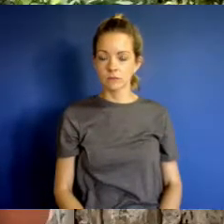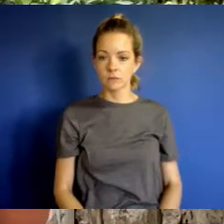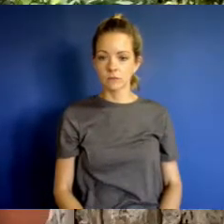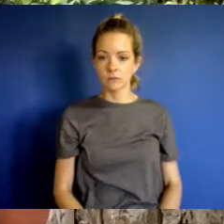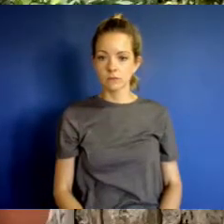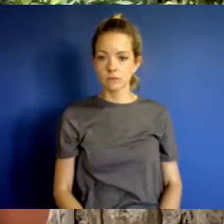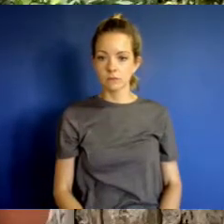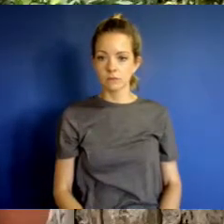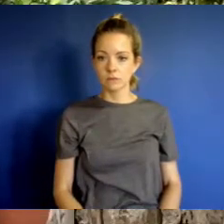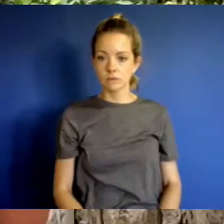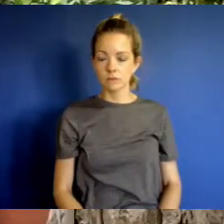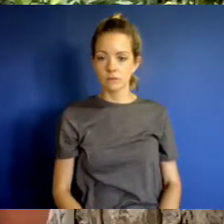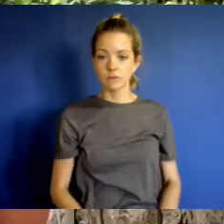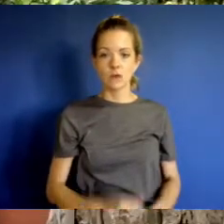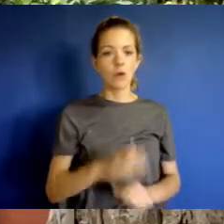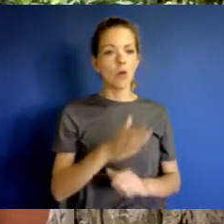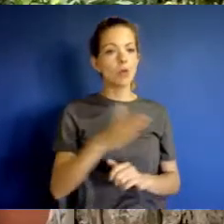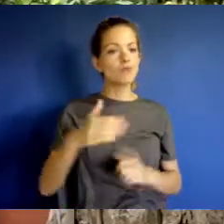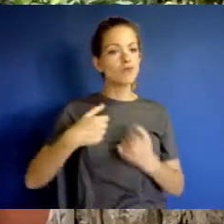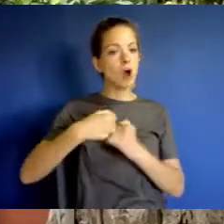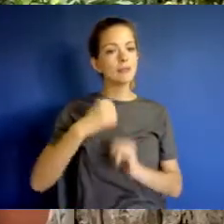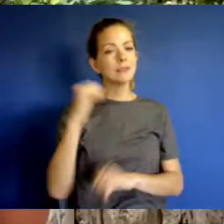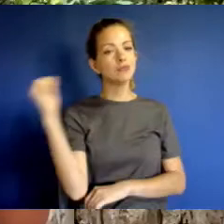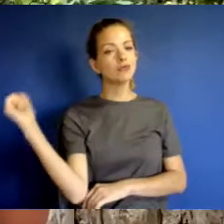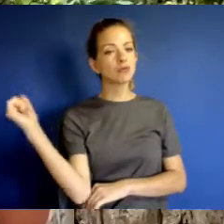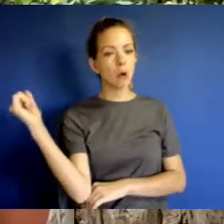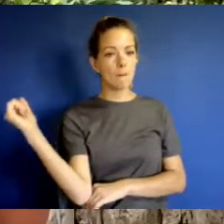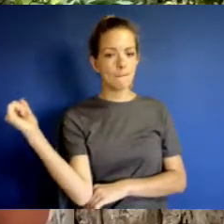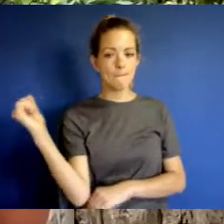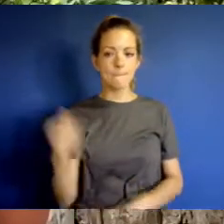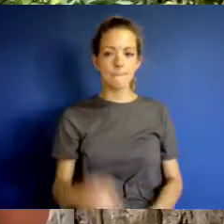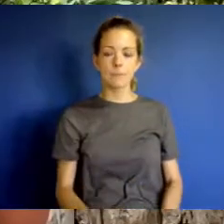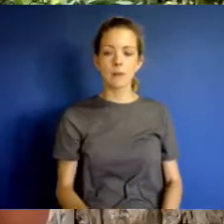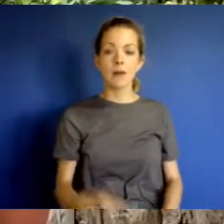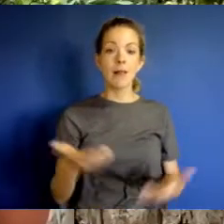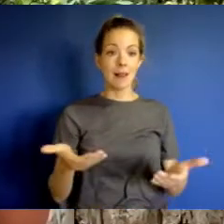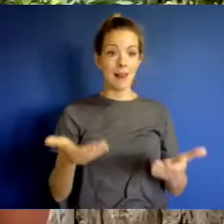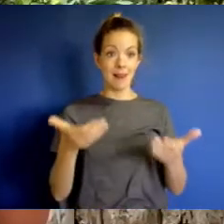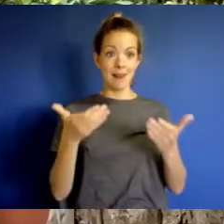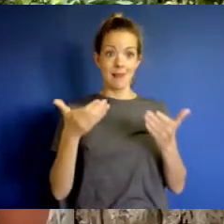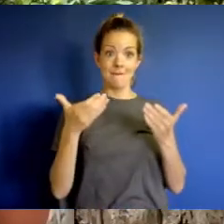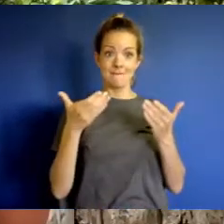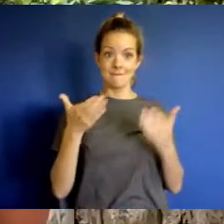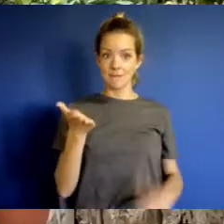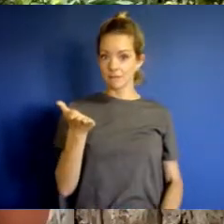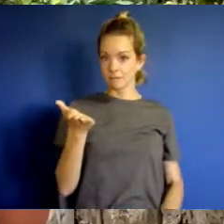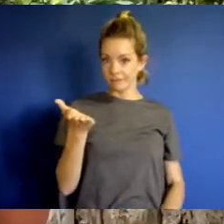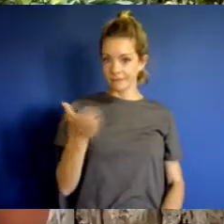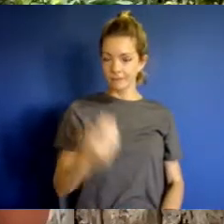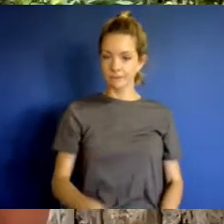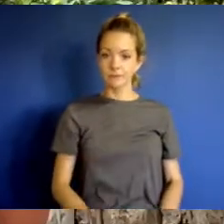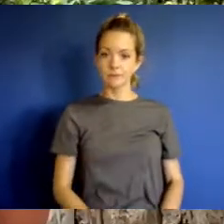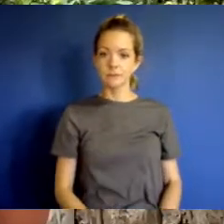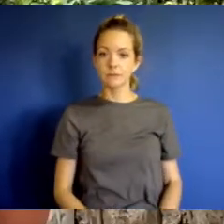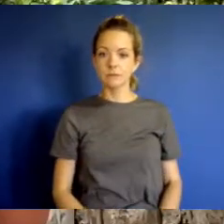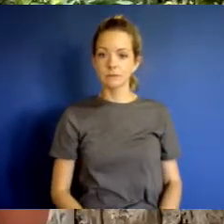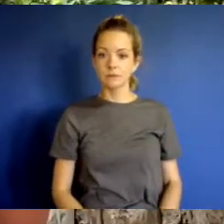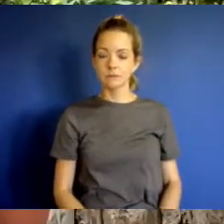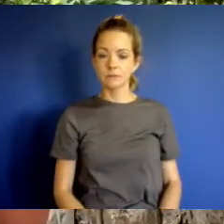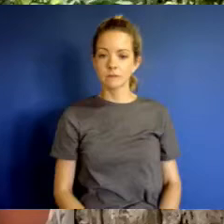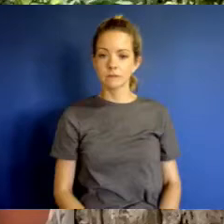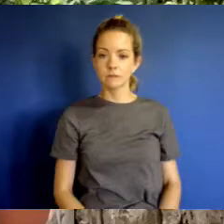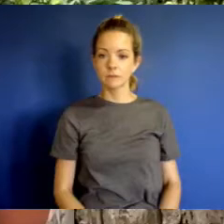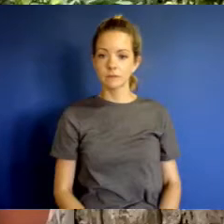Let the right knee drop out to the side. And then you're going to lift the left up. So you've